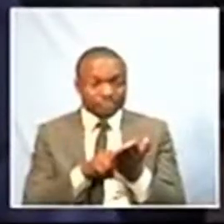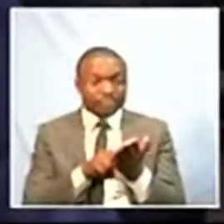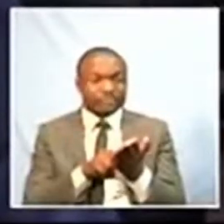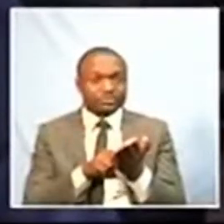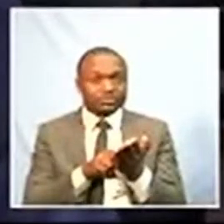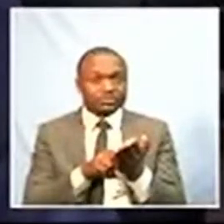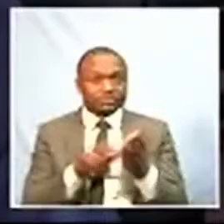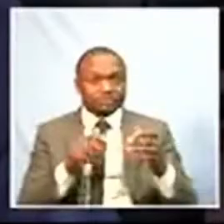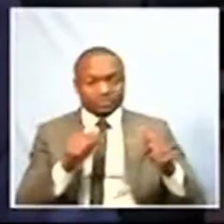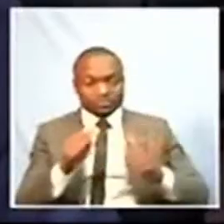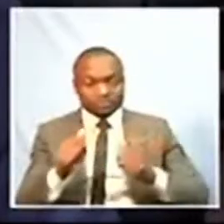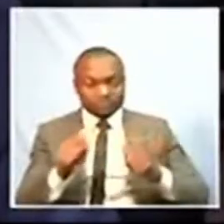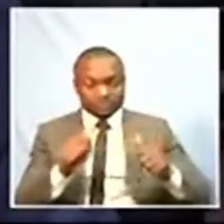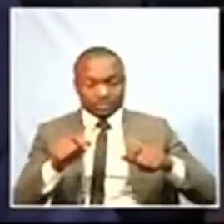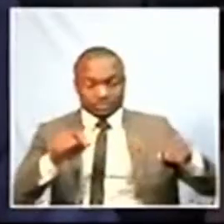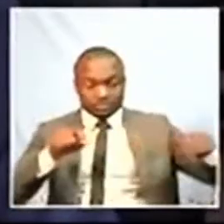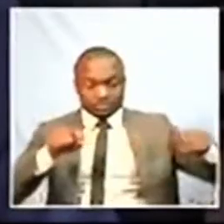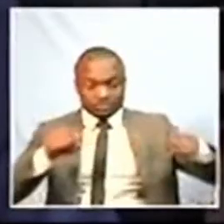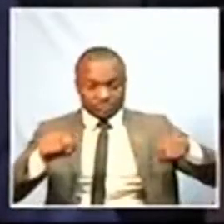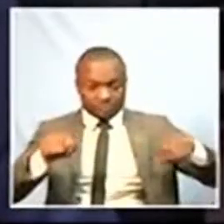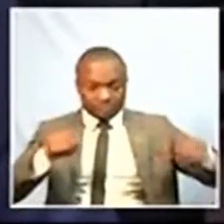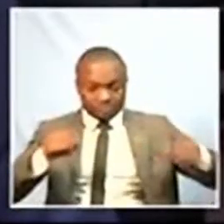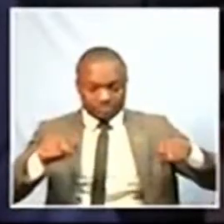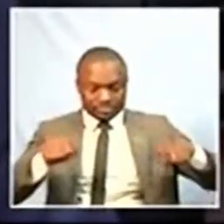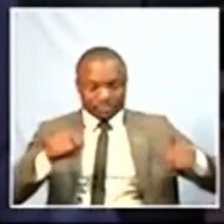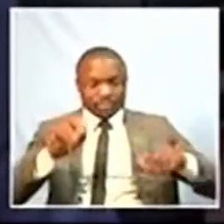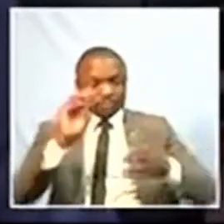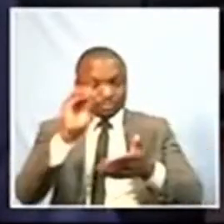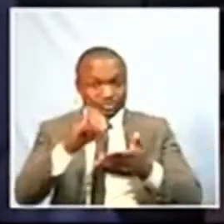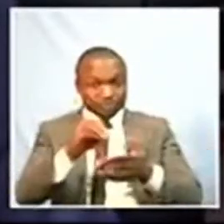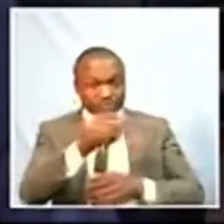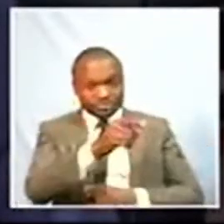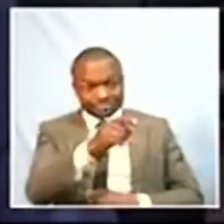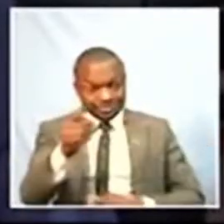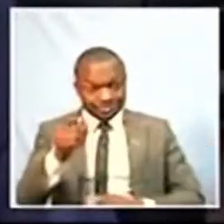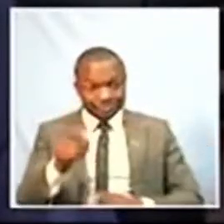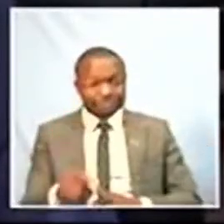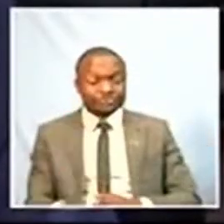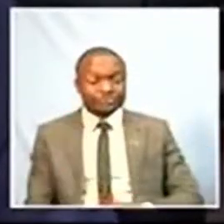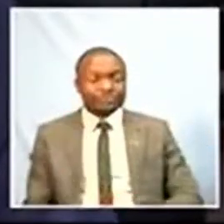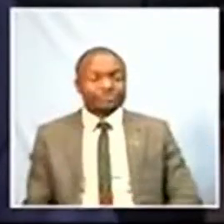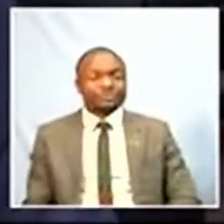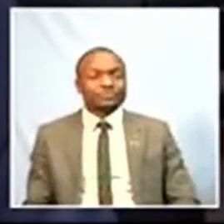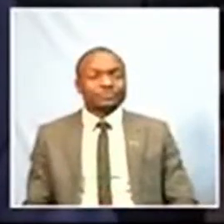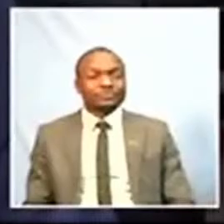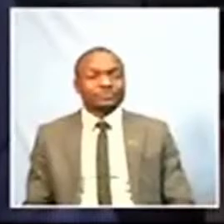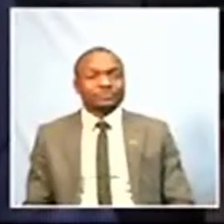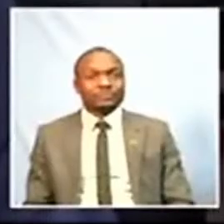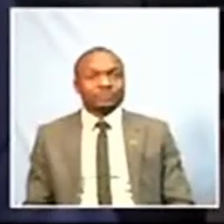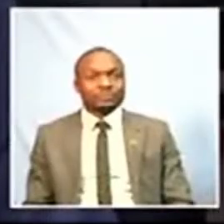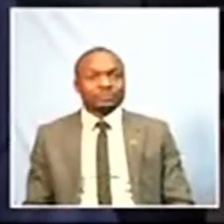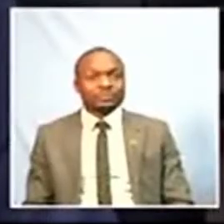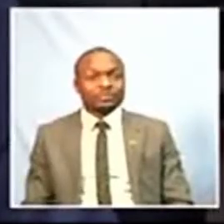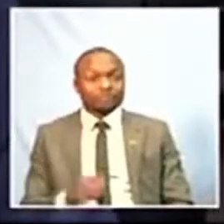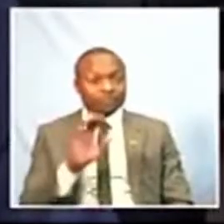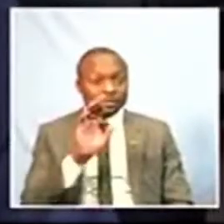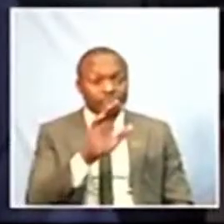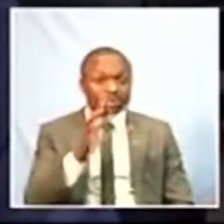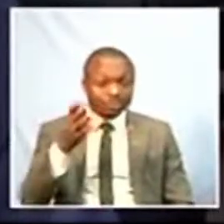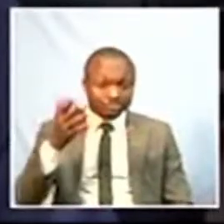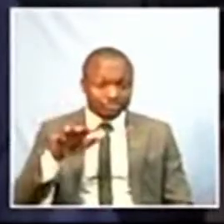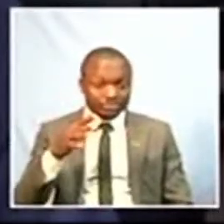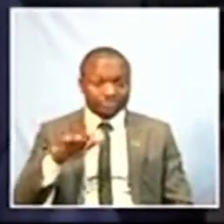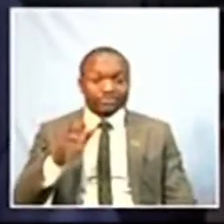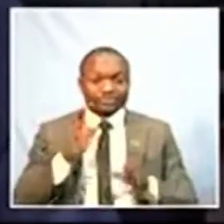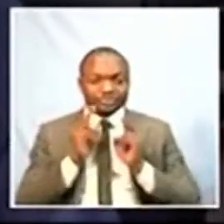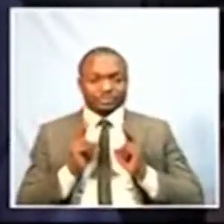are administrative controls put for you, being because of your nature as a